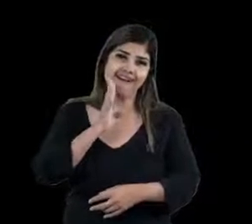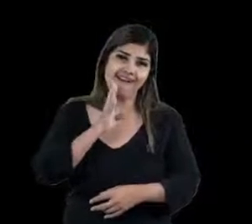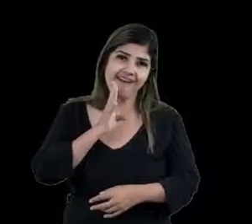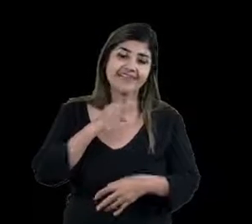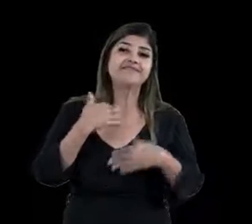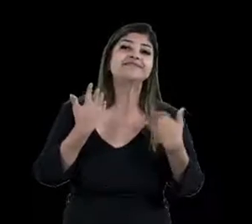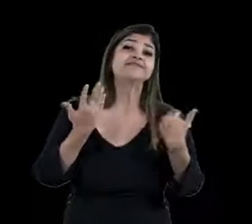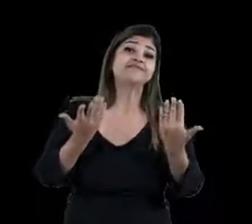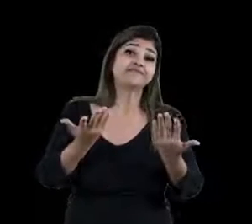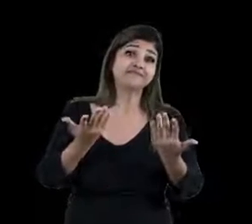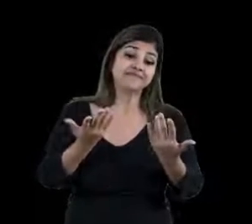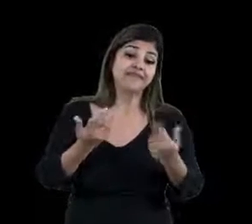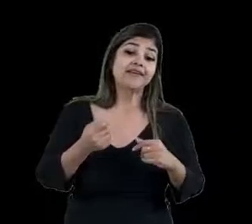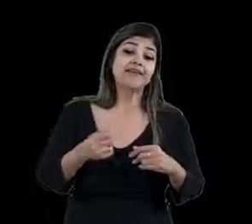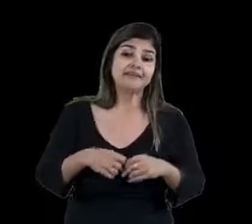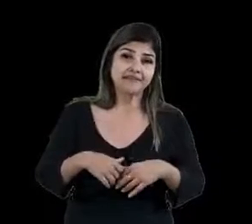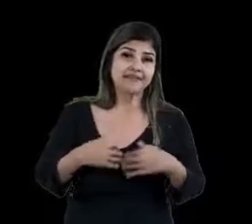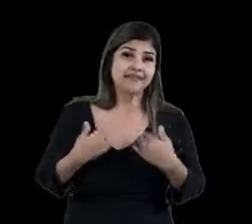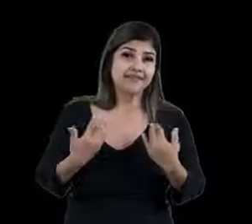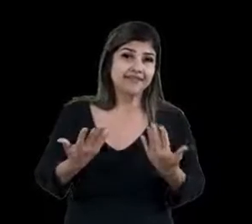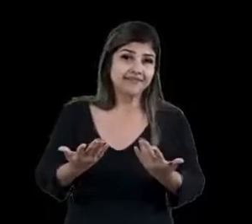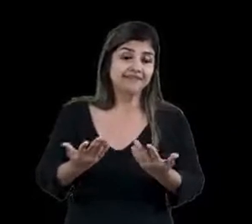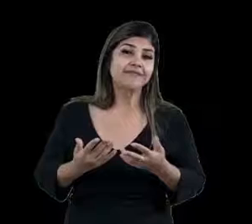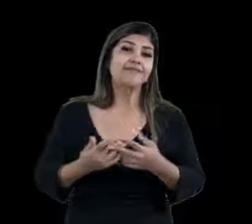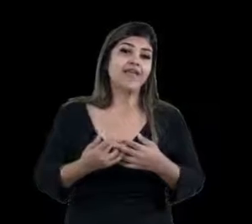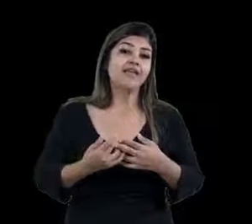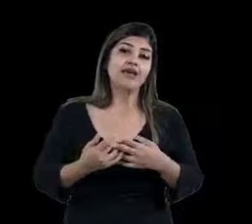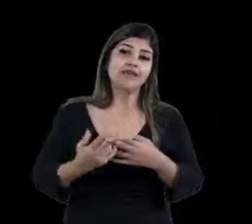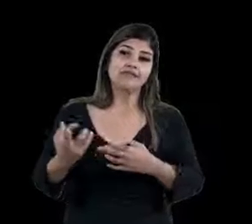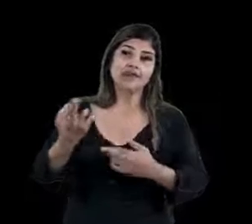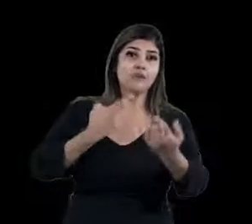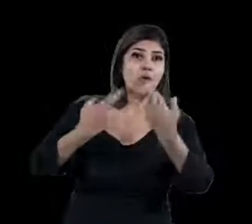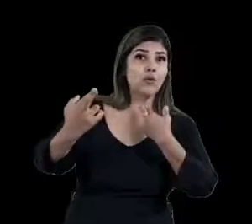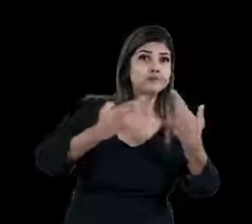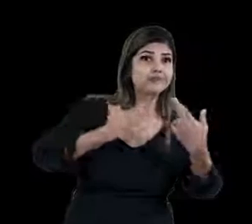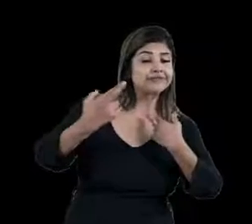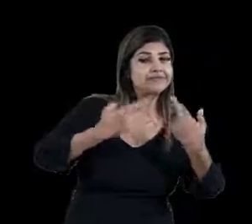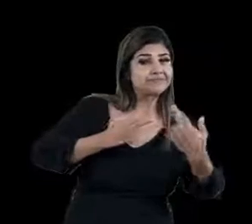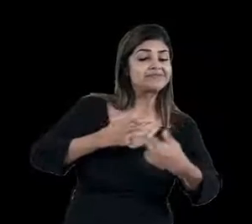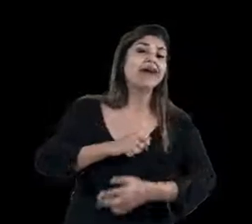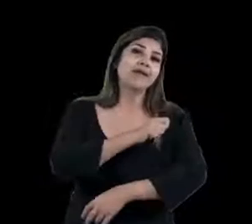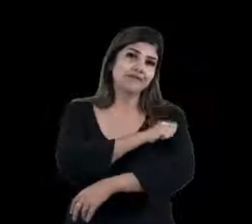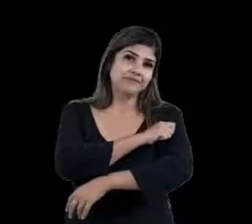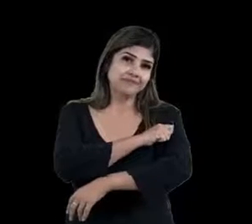It was really cool, and it was the activity that I got the best feedback from my students.